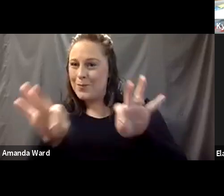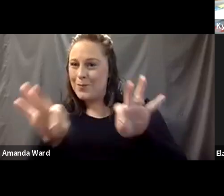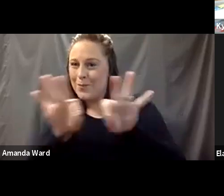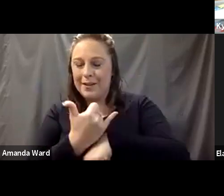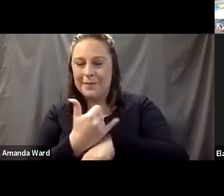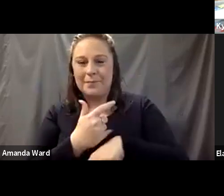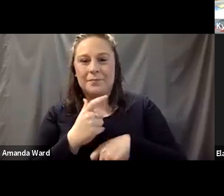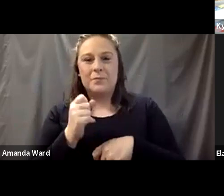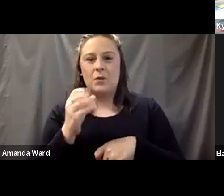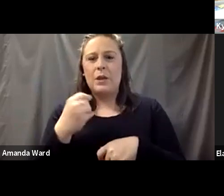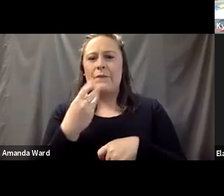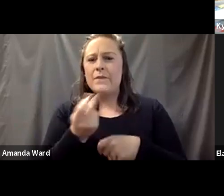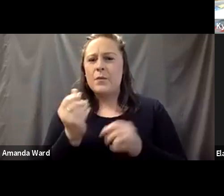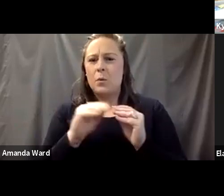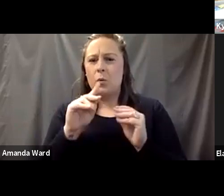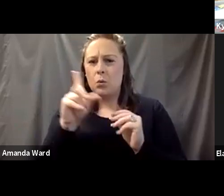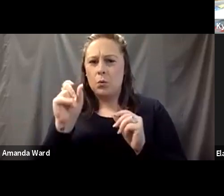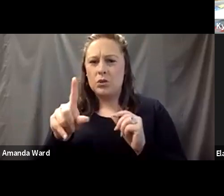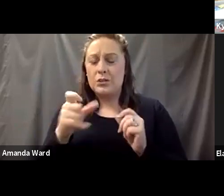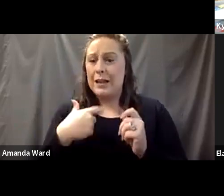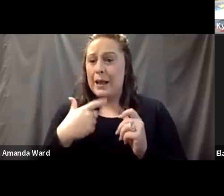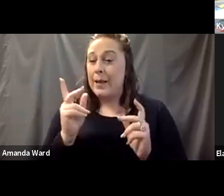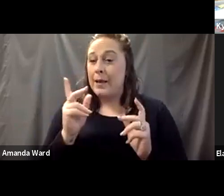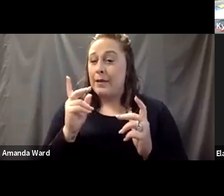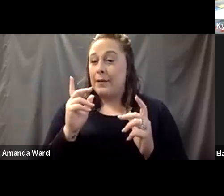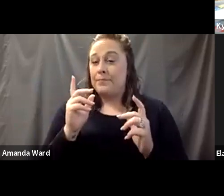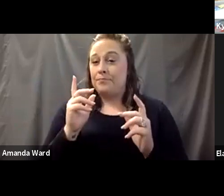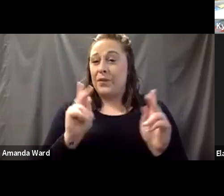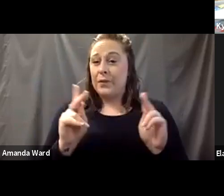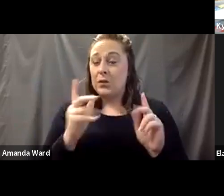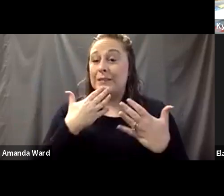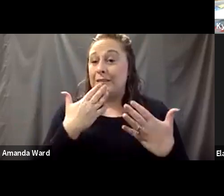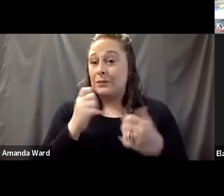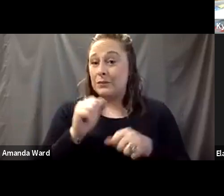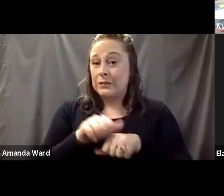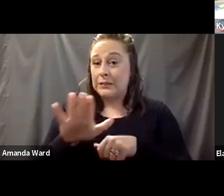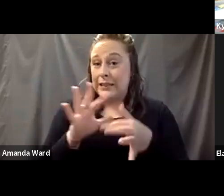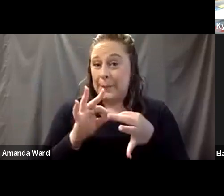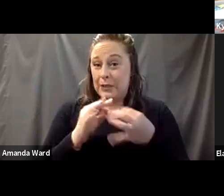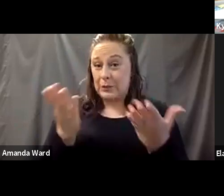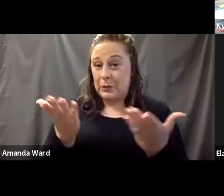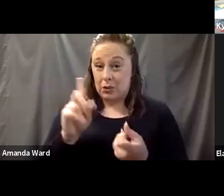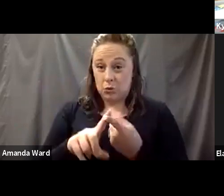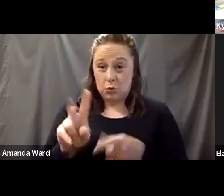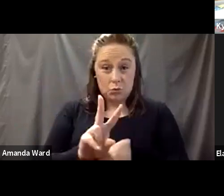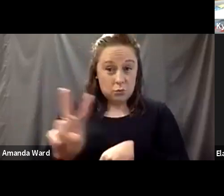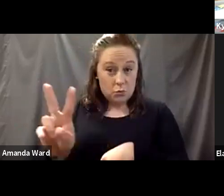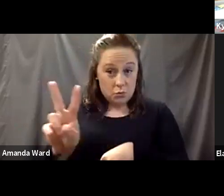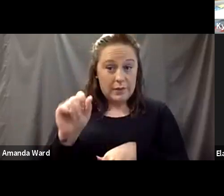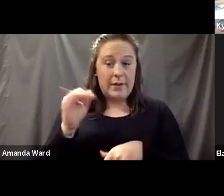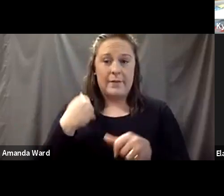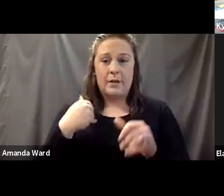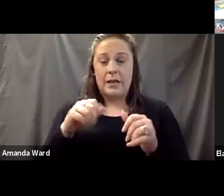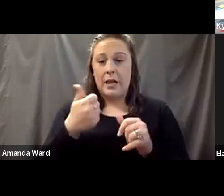So we've got a couple more questions, and folks, thank you for submitting your comments. We are here until 2 o'clock. So again, if you guys have any